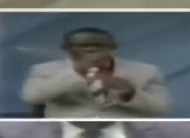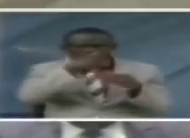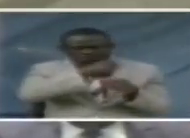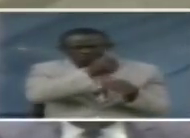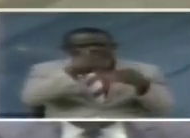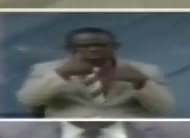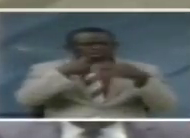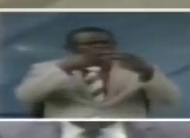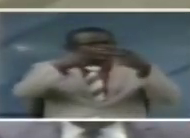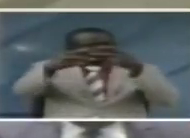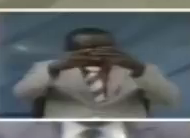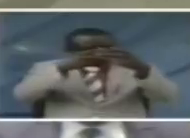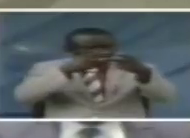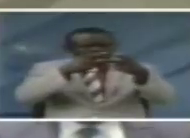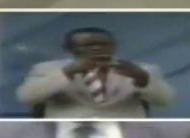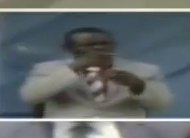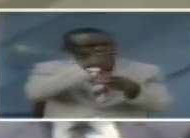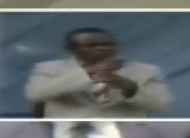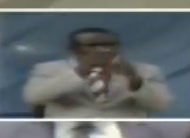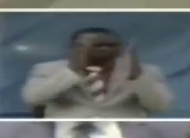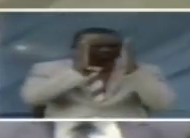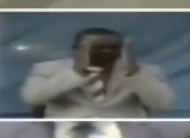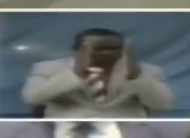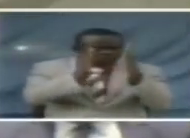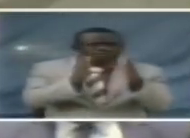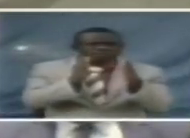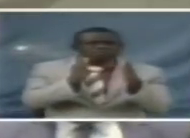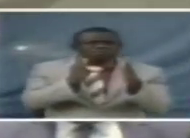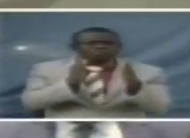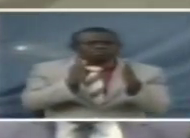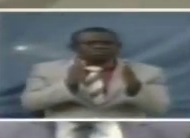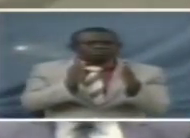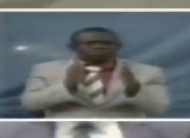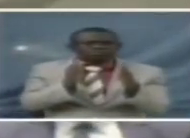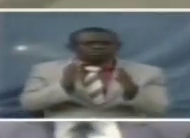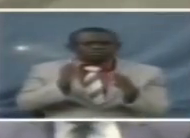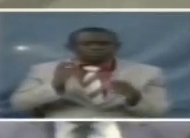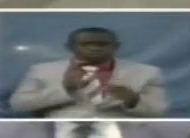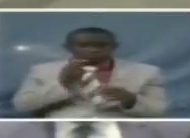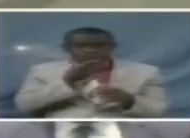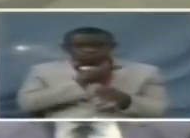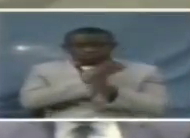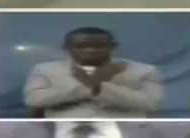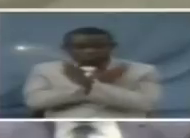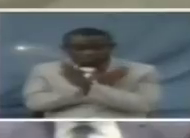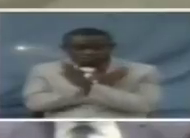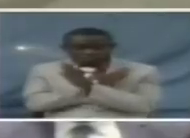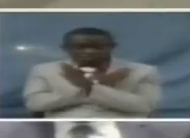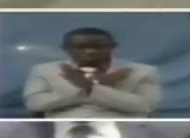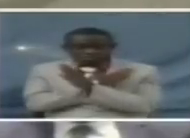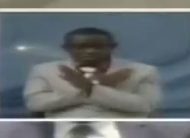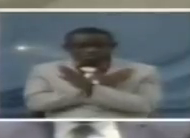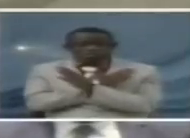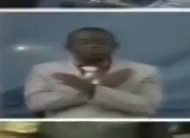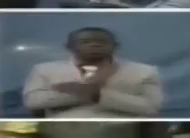with His Excellency's vision, 2019